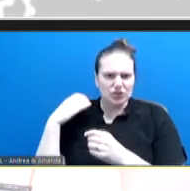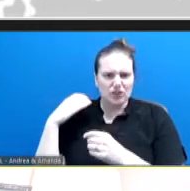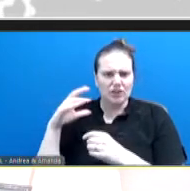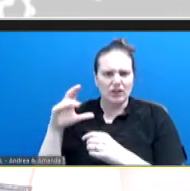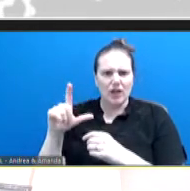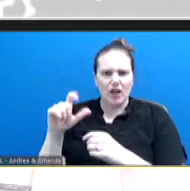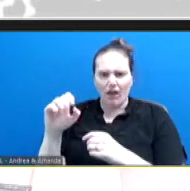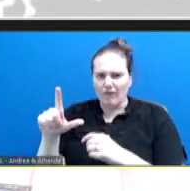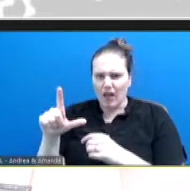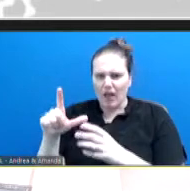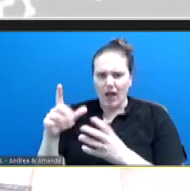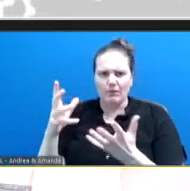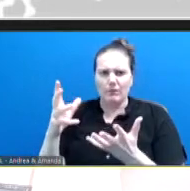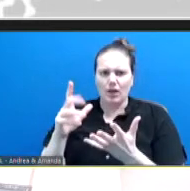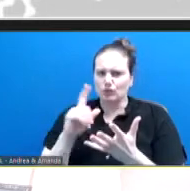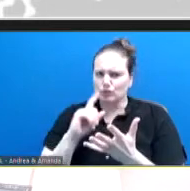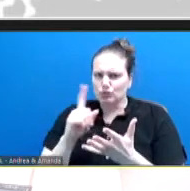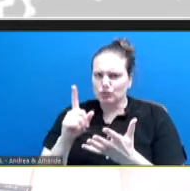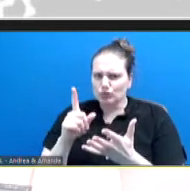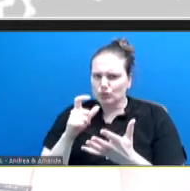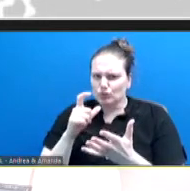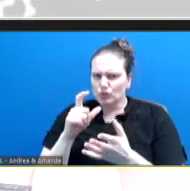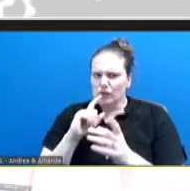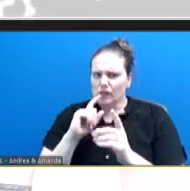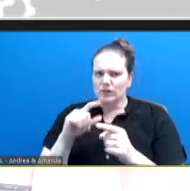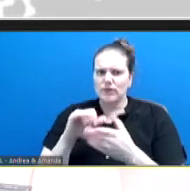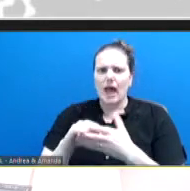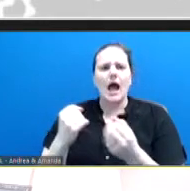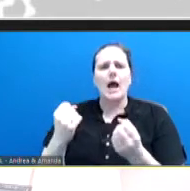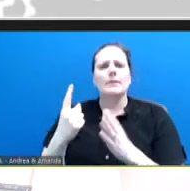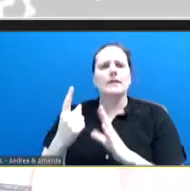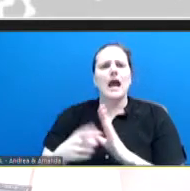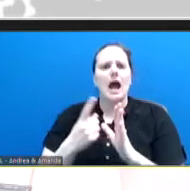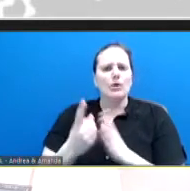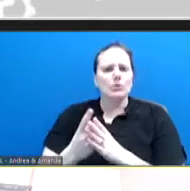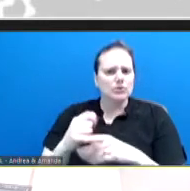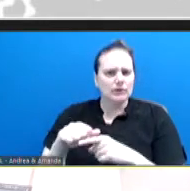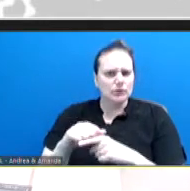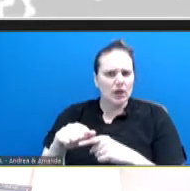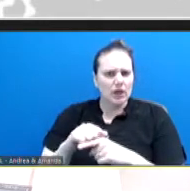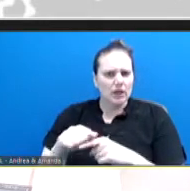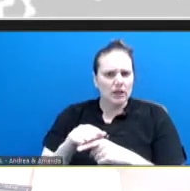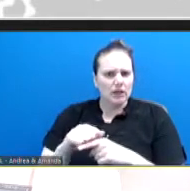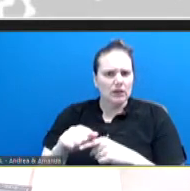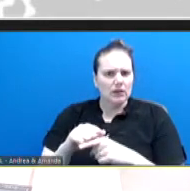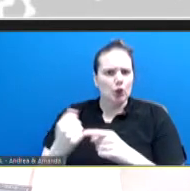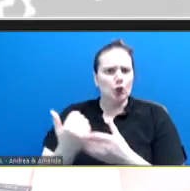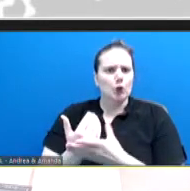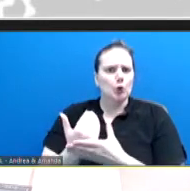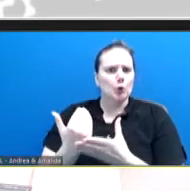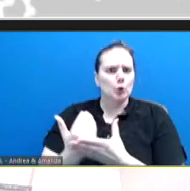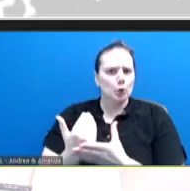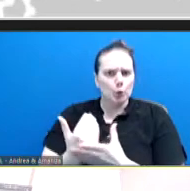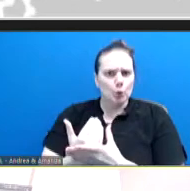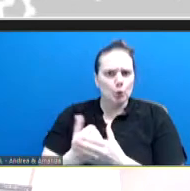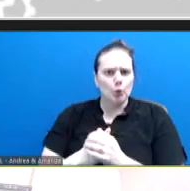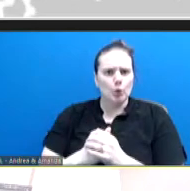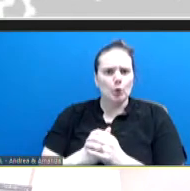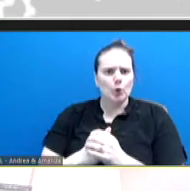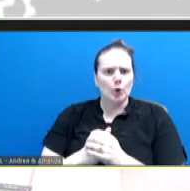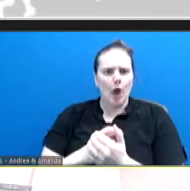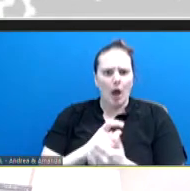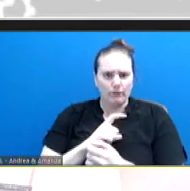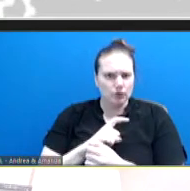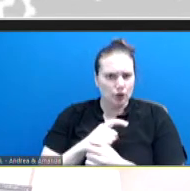question. I'm not sure who can answer this question, but how many hours of training does a new officer